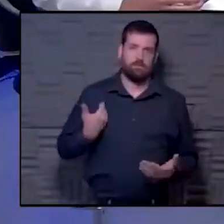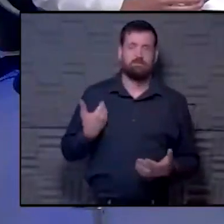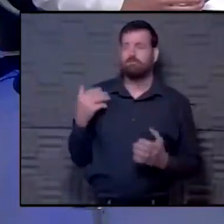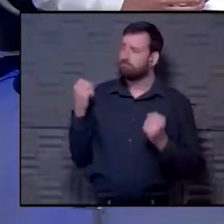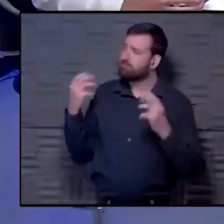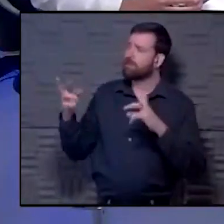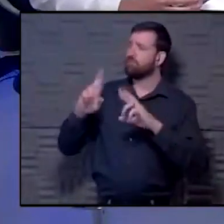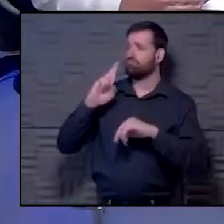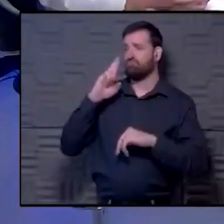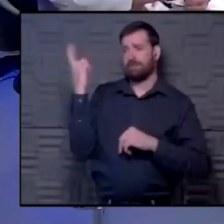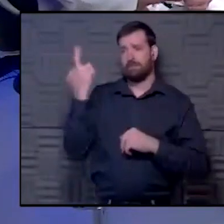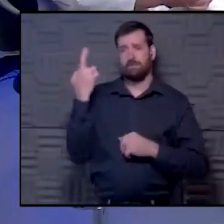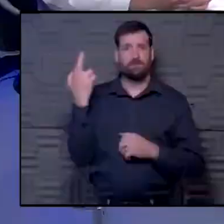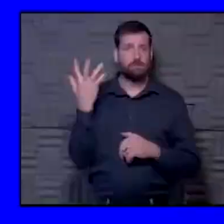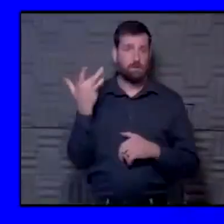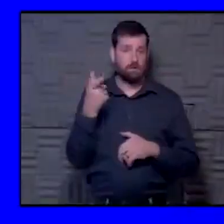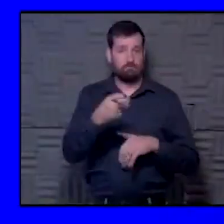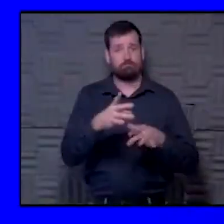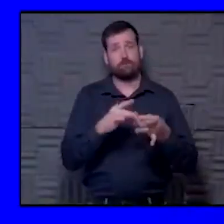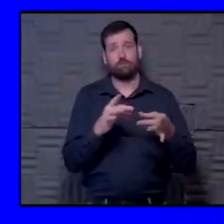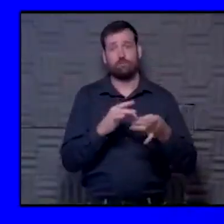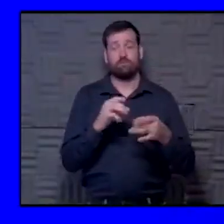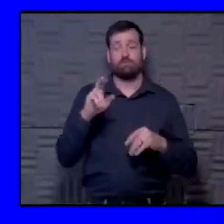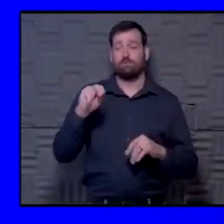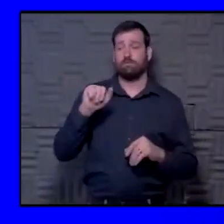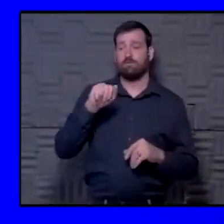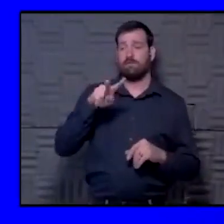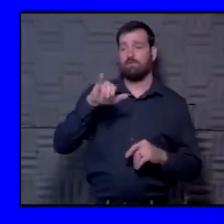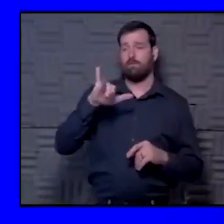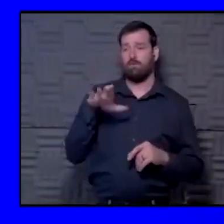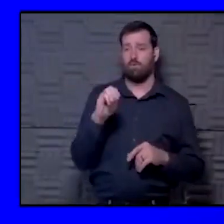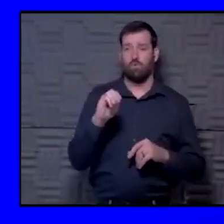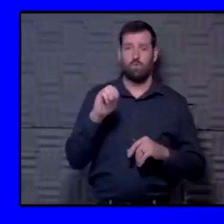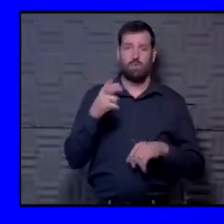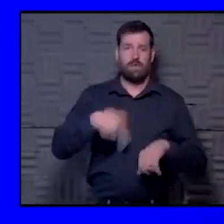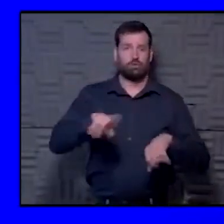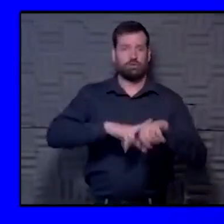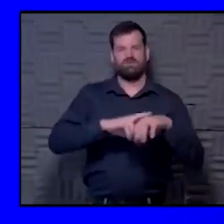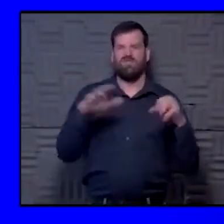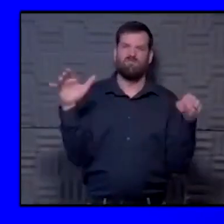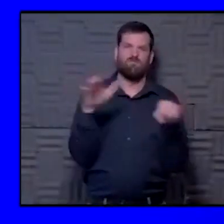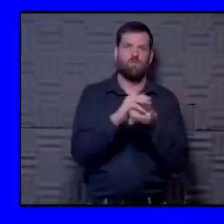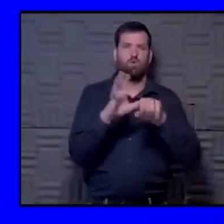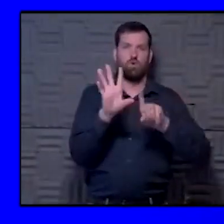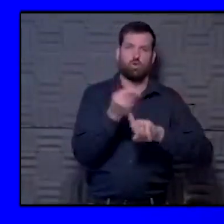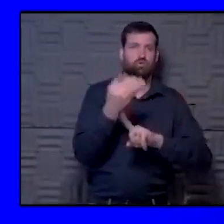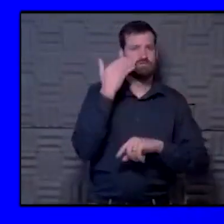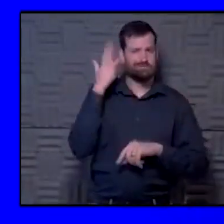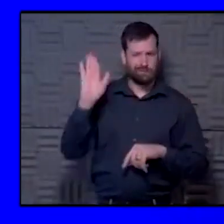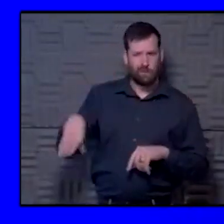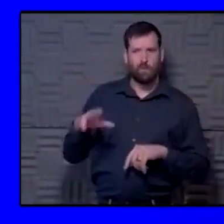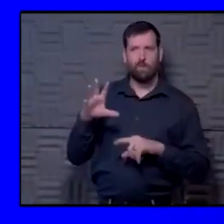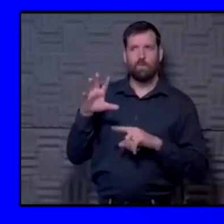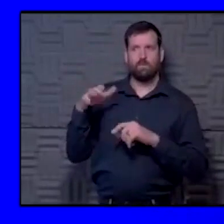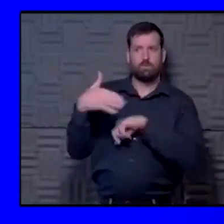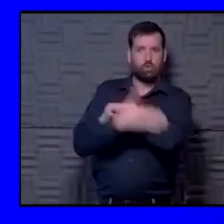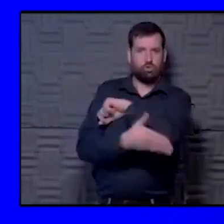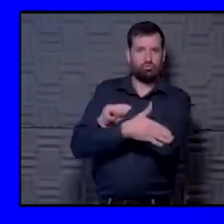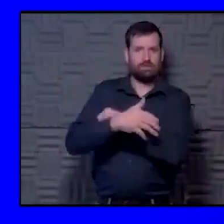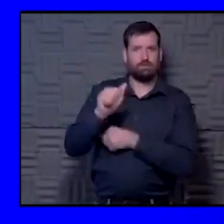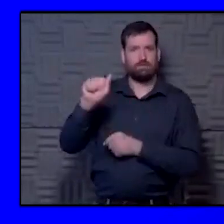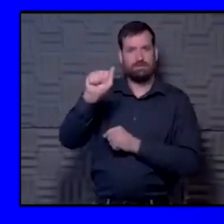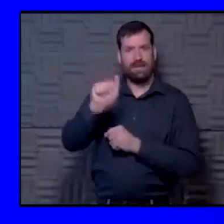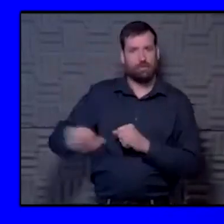to why, just as you said, the Navajo Nation, they understand it's a full culture. We know that countries in Asia, they have